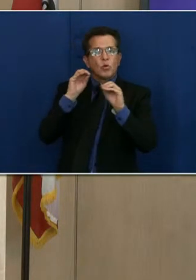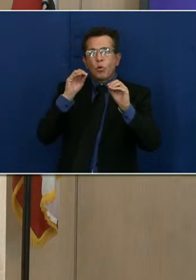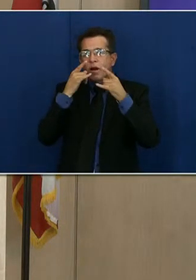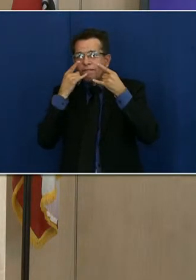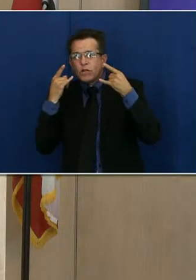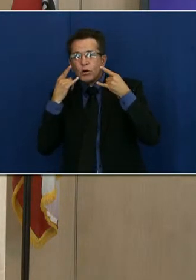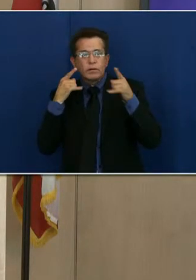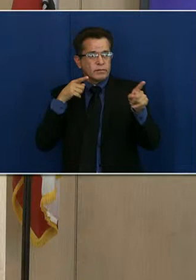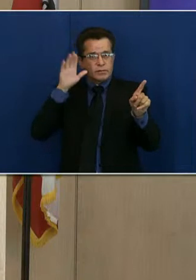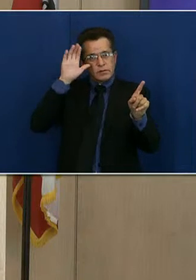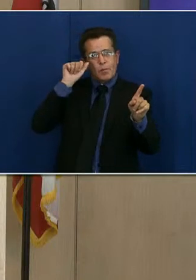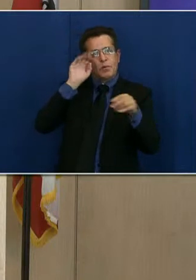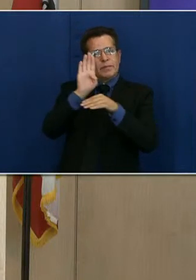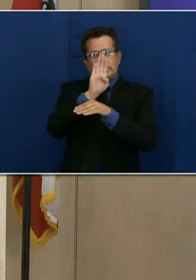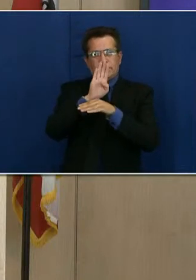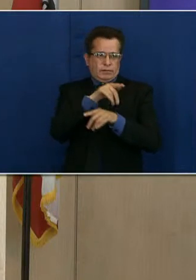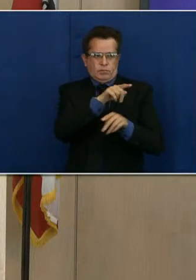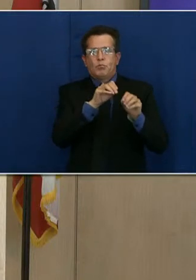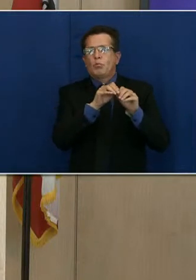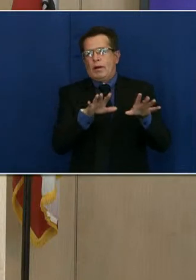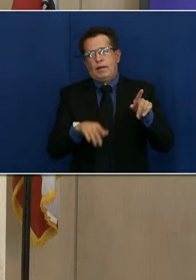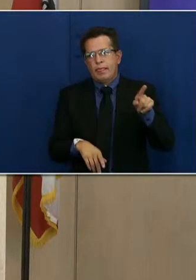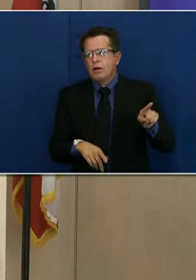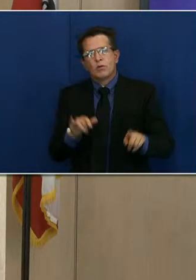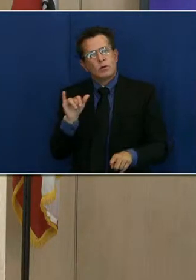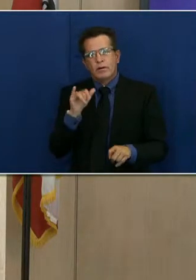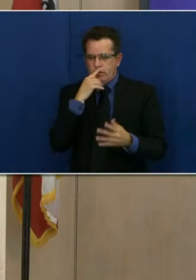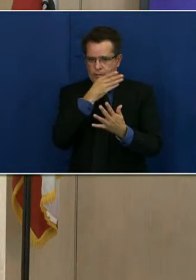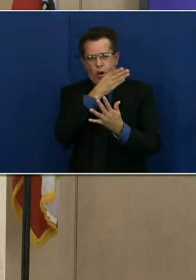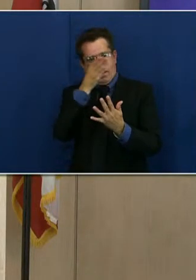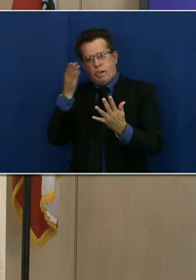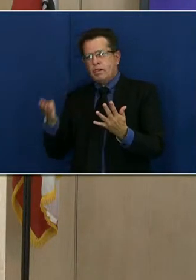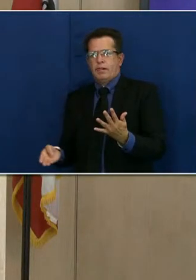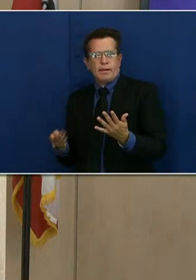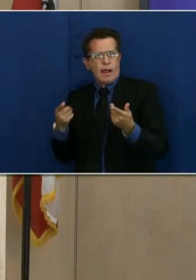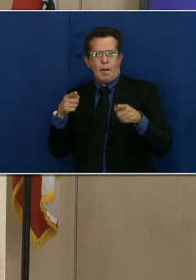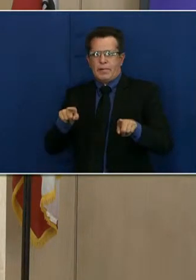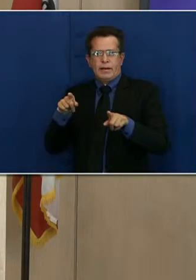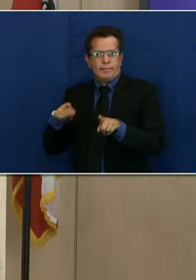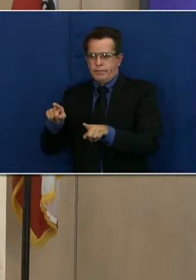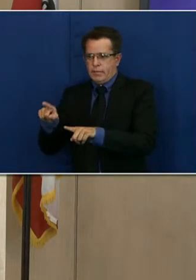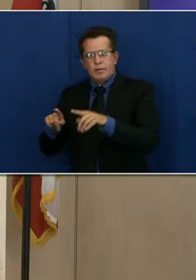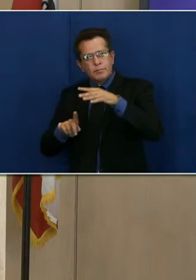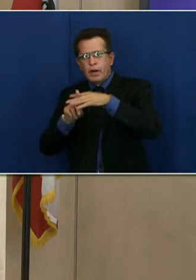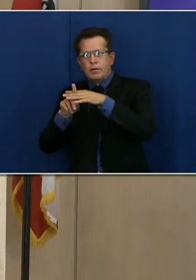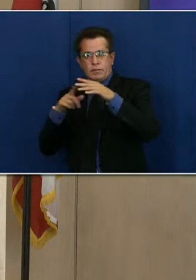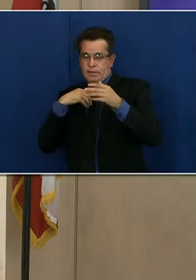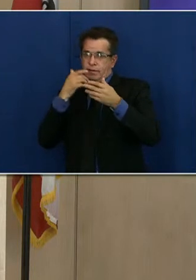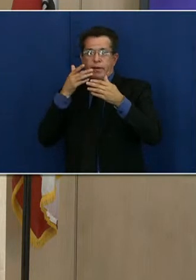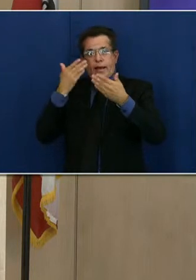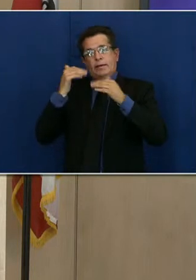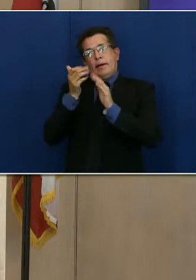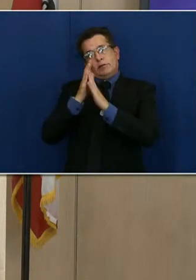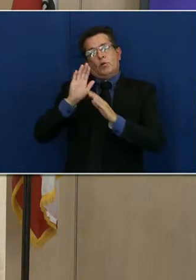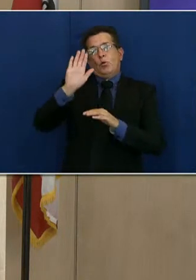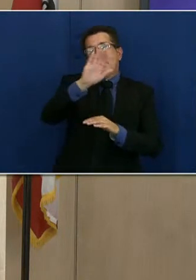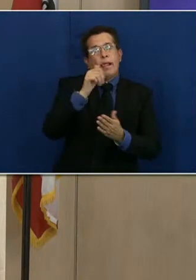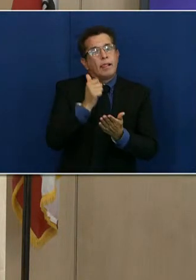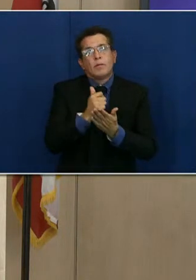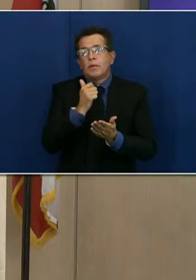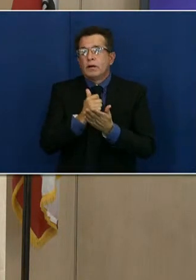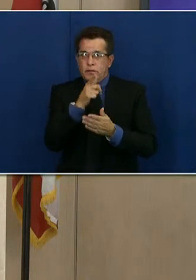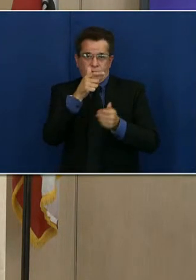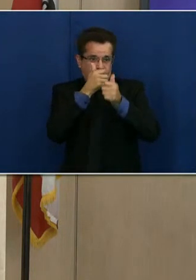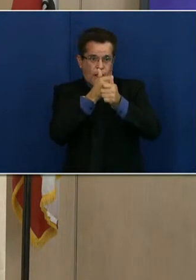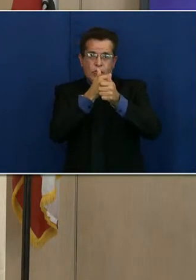face covering guidance. So it is across the board, and we're just asking everyone to do their part to ensure that these practices